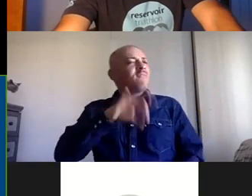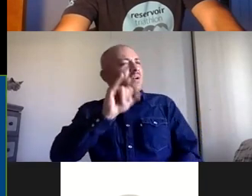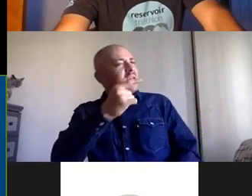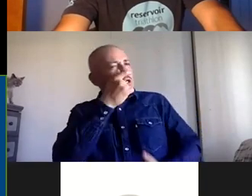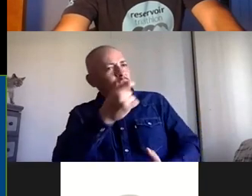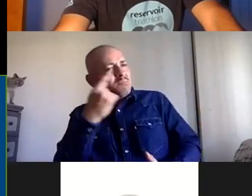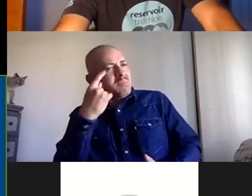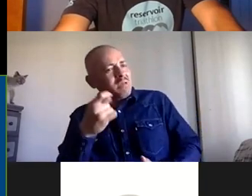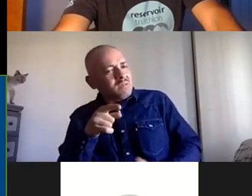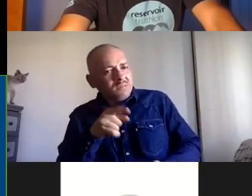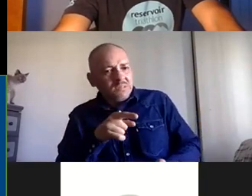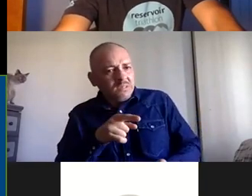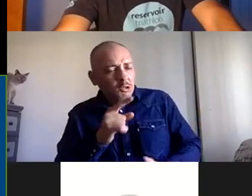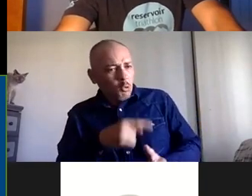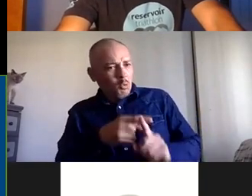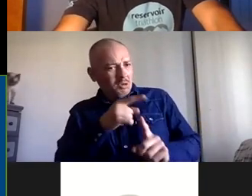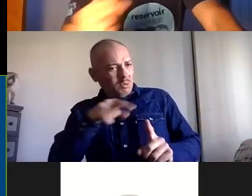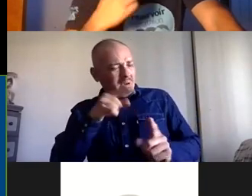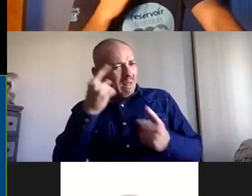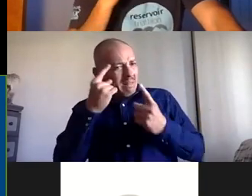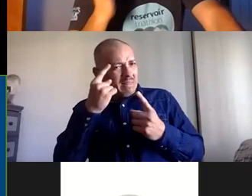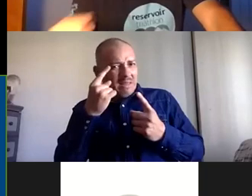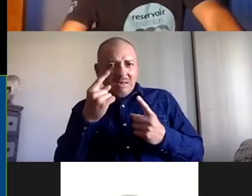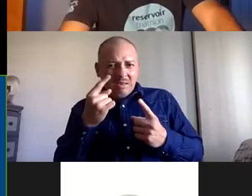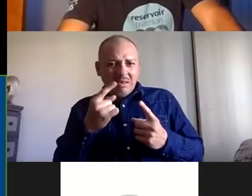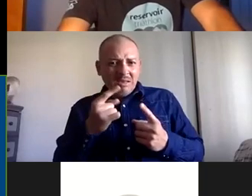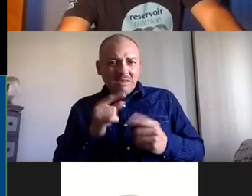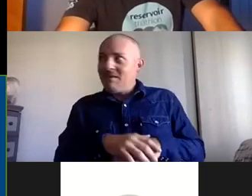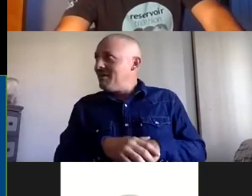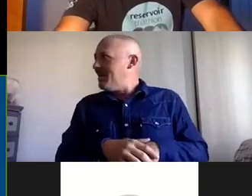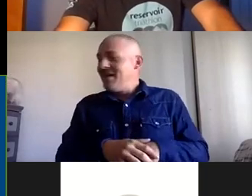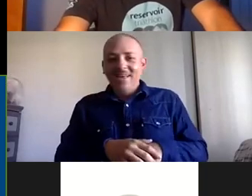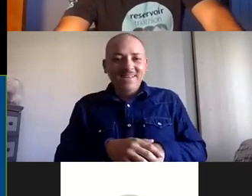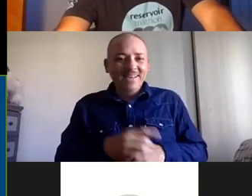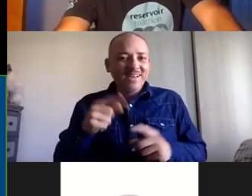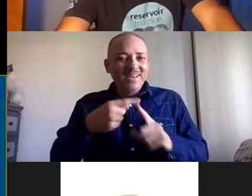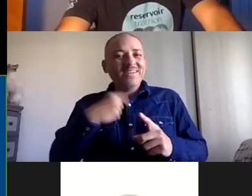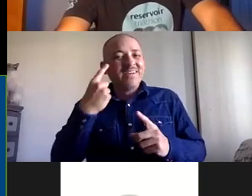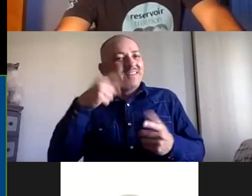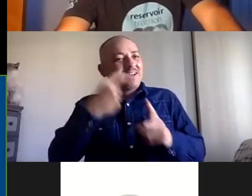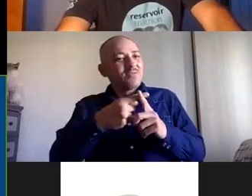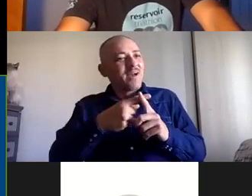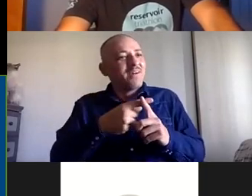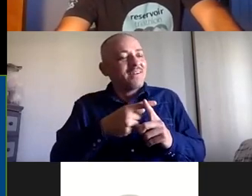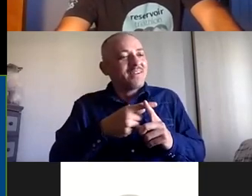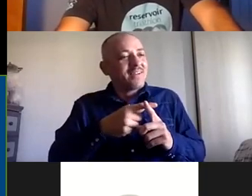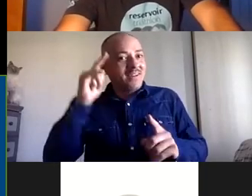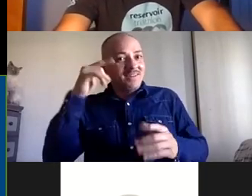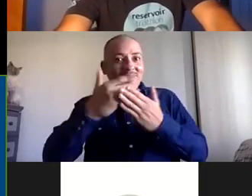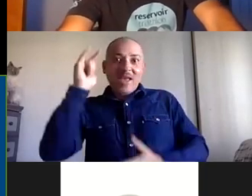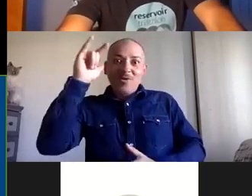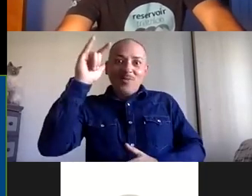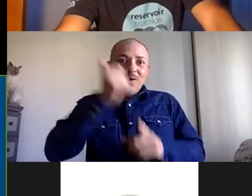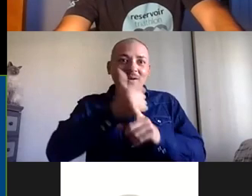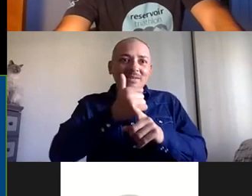because when we think about, say, like if we're trying to get to the airport, and then we get to the airport